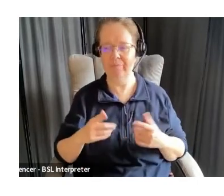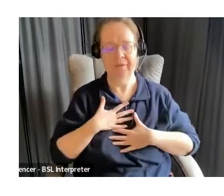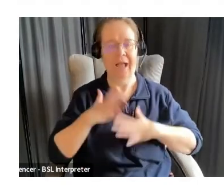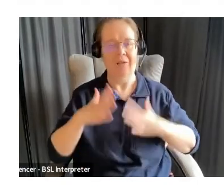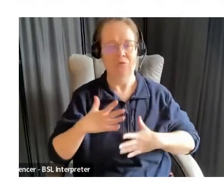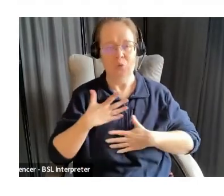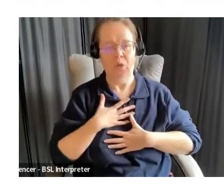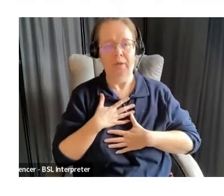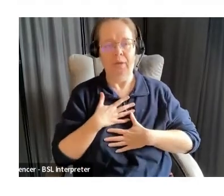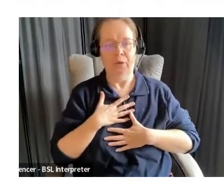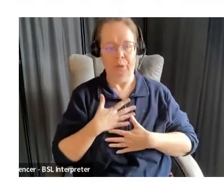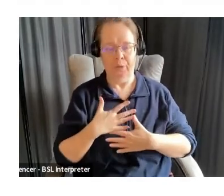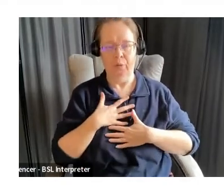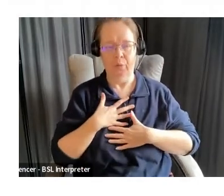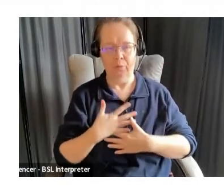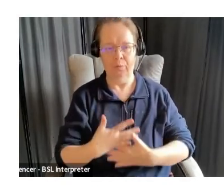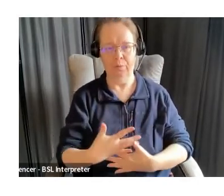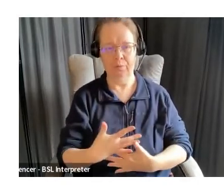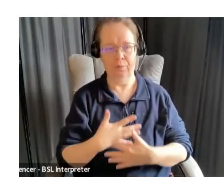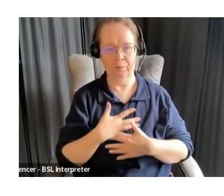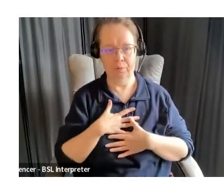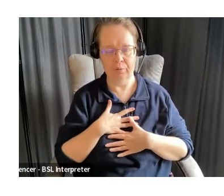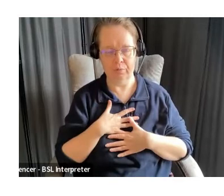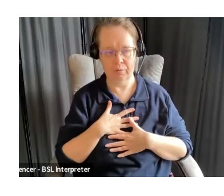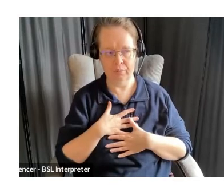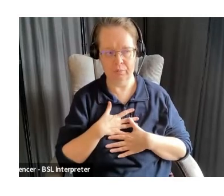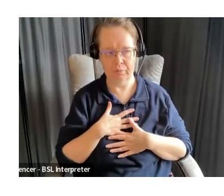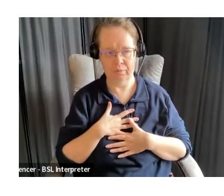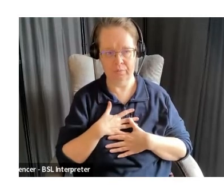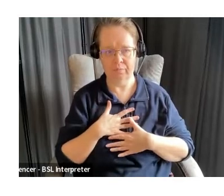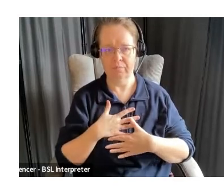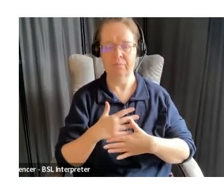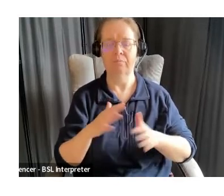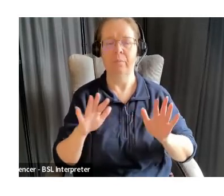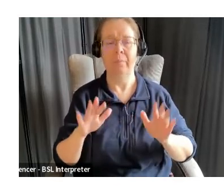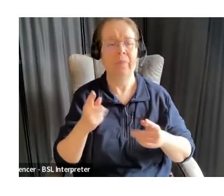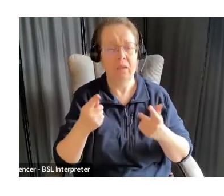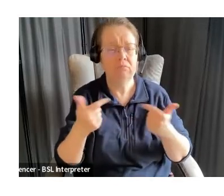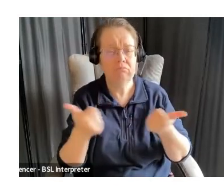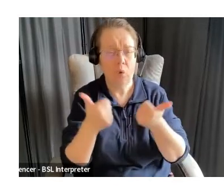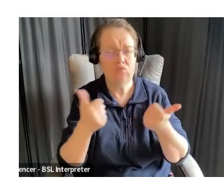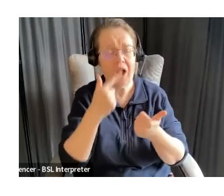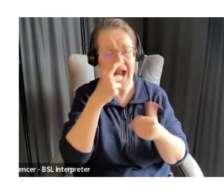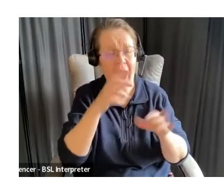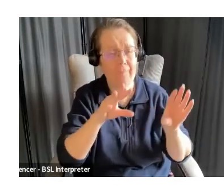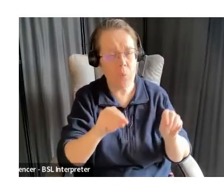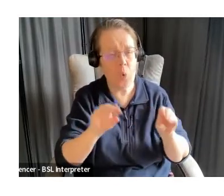breaths, so take a breath. It's okay to have pauses,